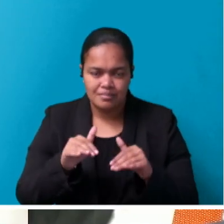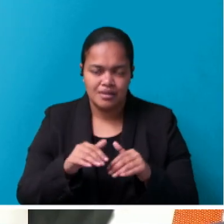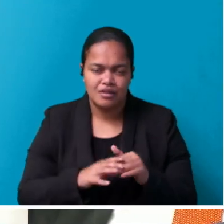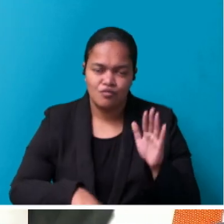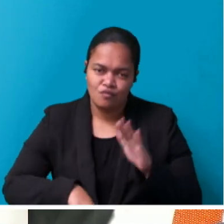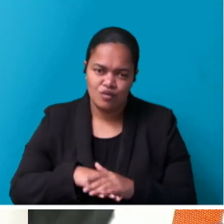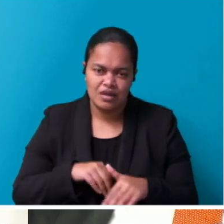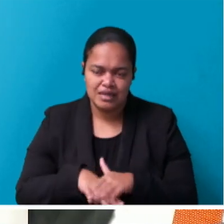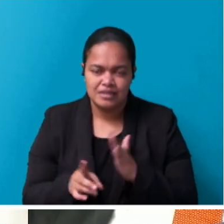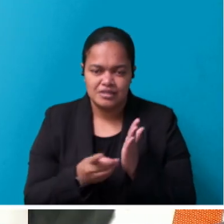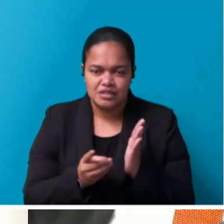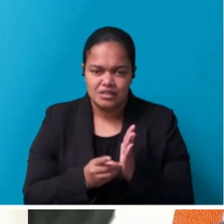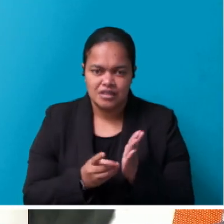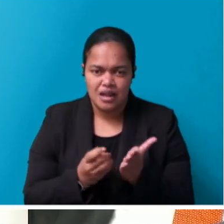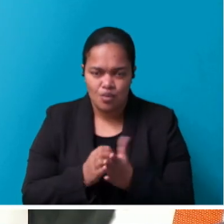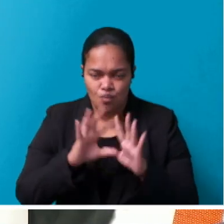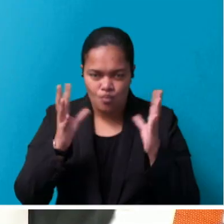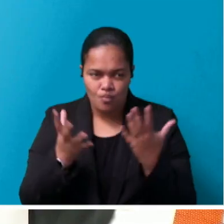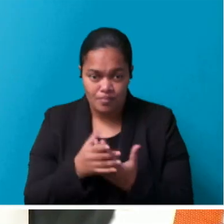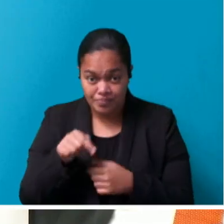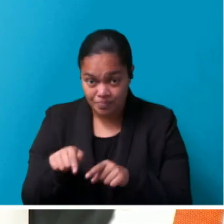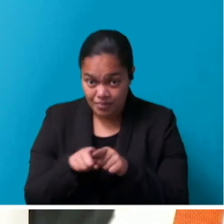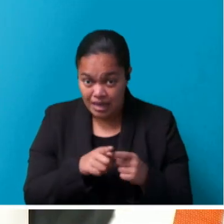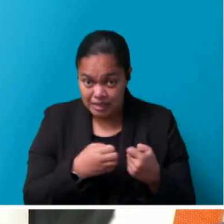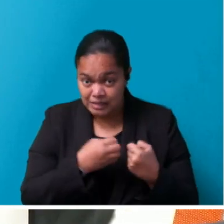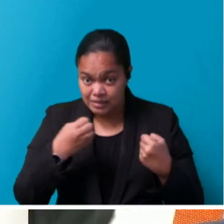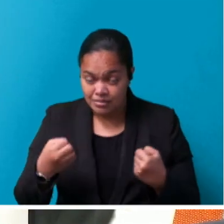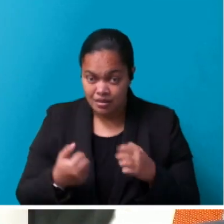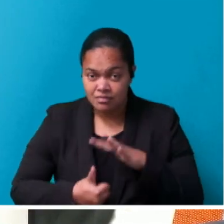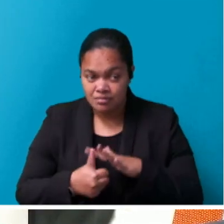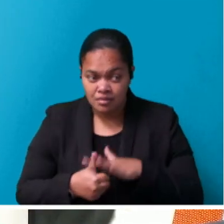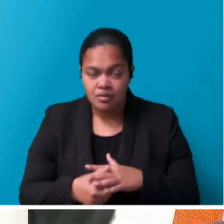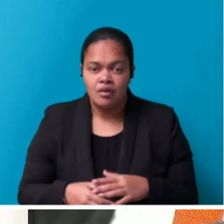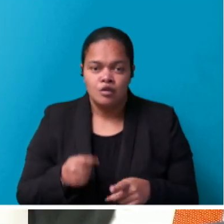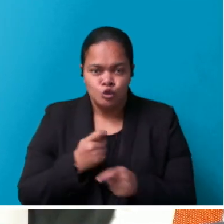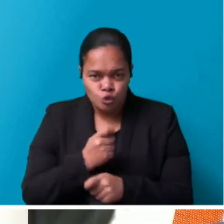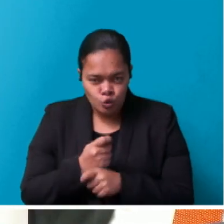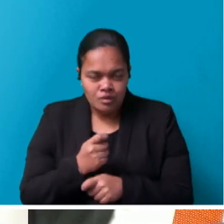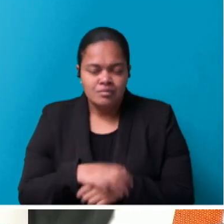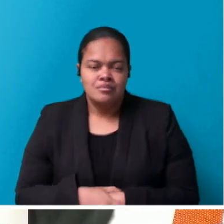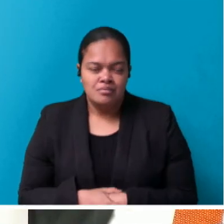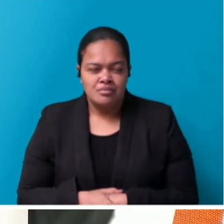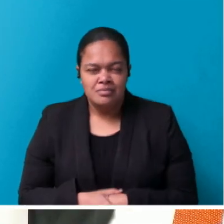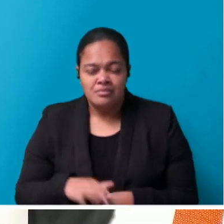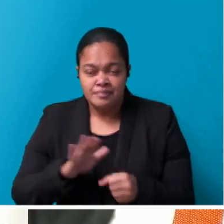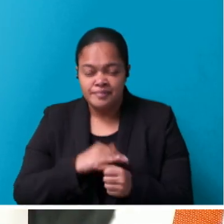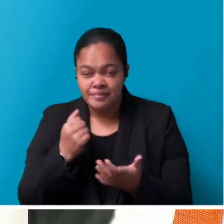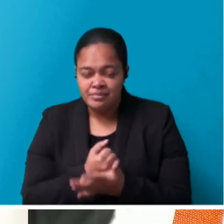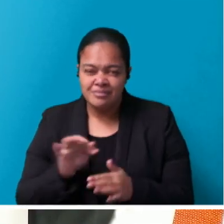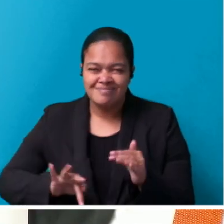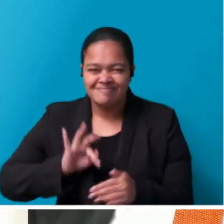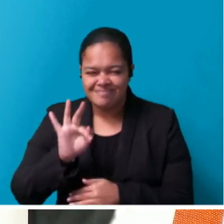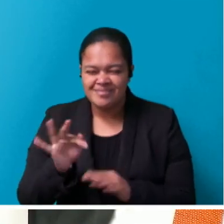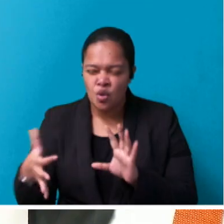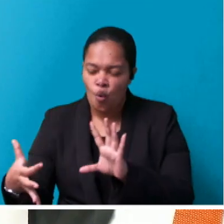in the digital economy. This means expanding digital access to digital tools, ensuring affordable